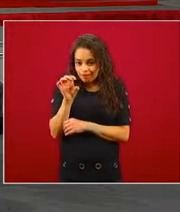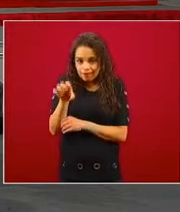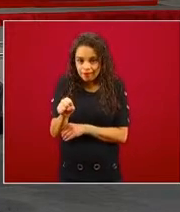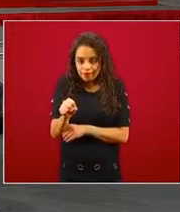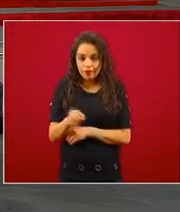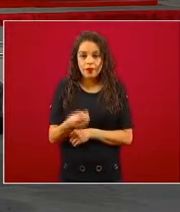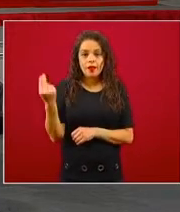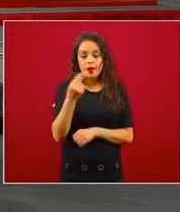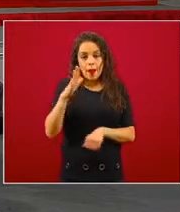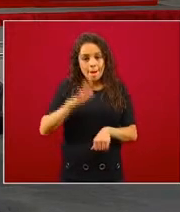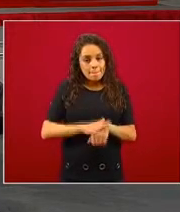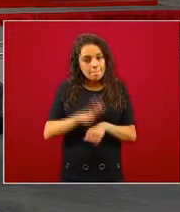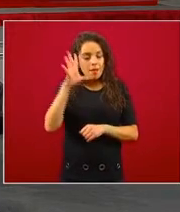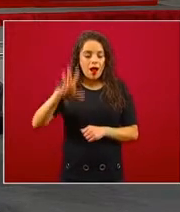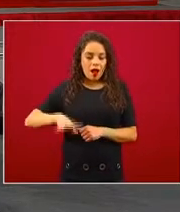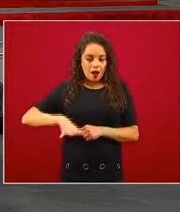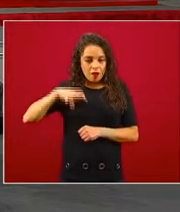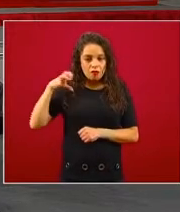to 65%,